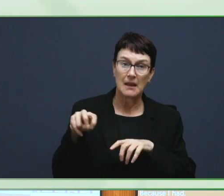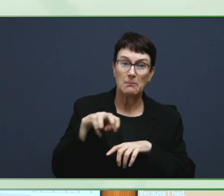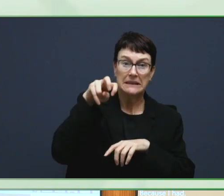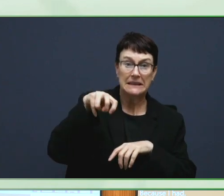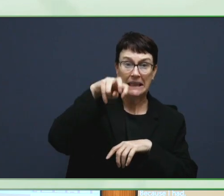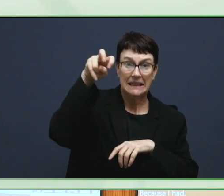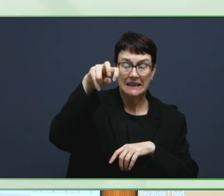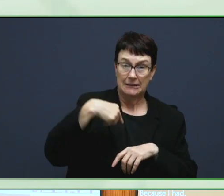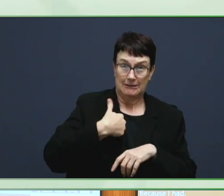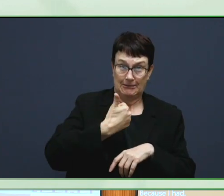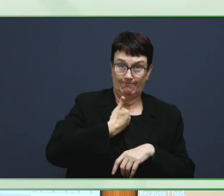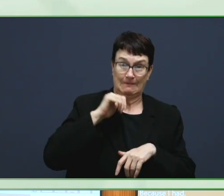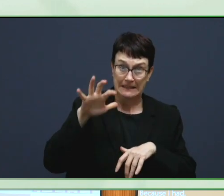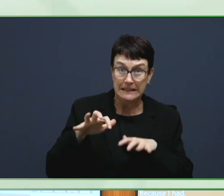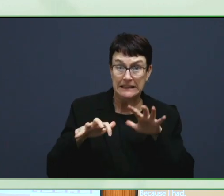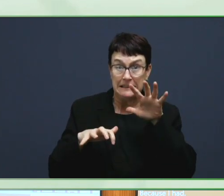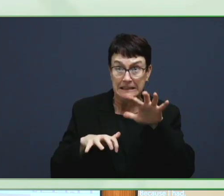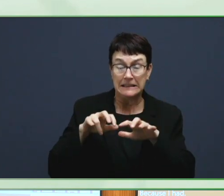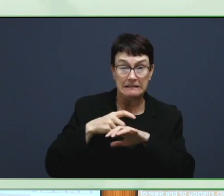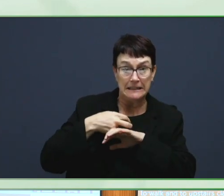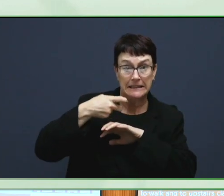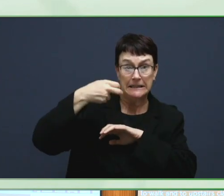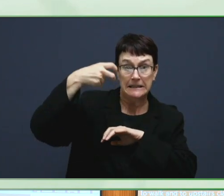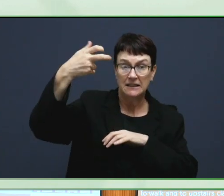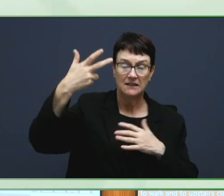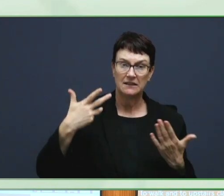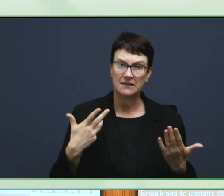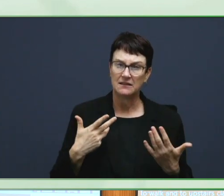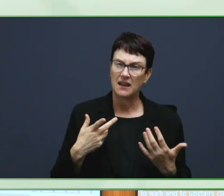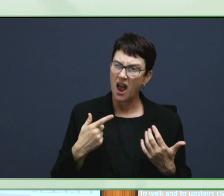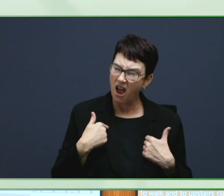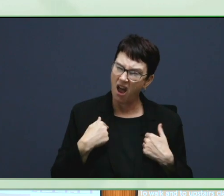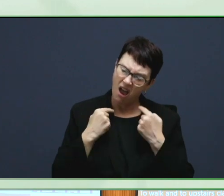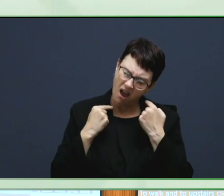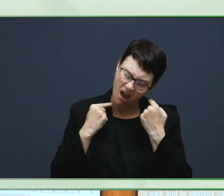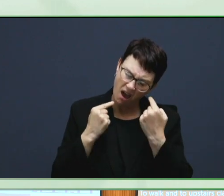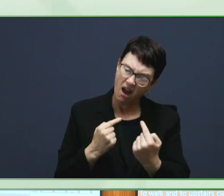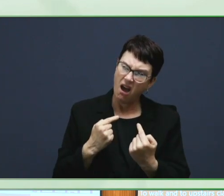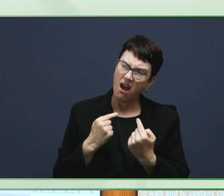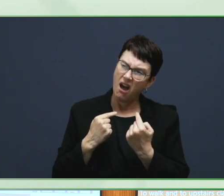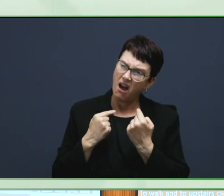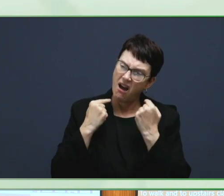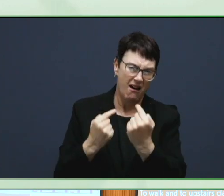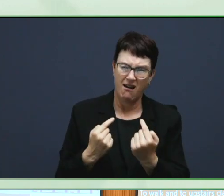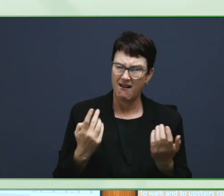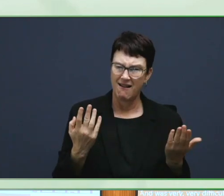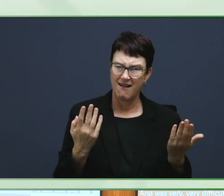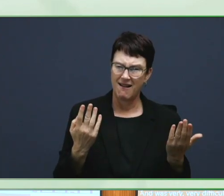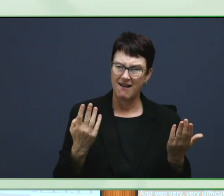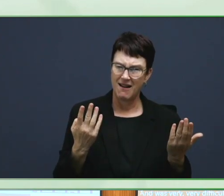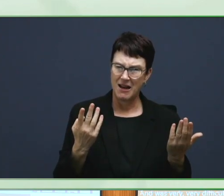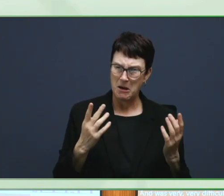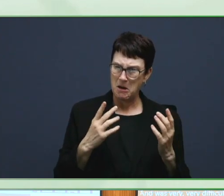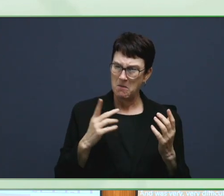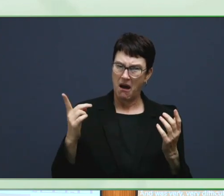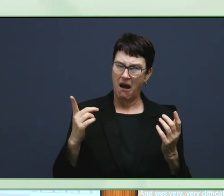class, and was very, very difficult, but that doesn't stop me.